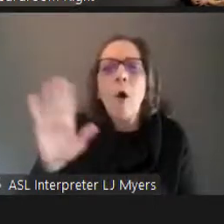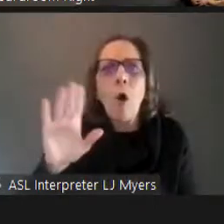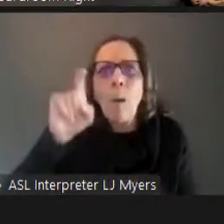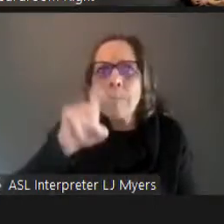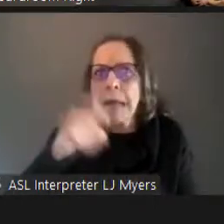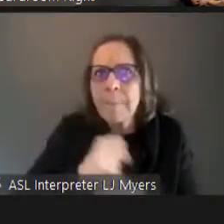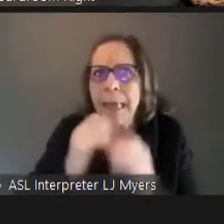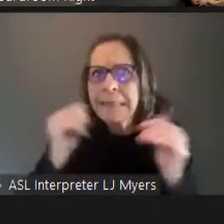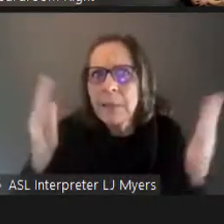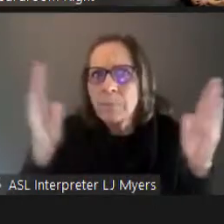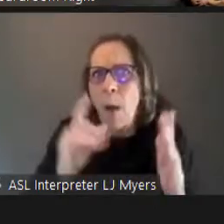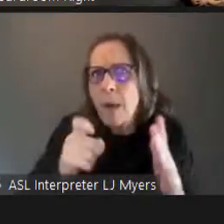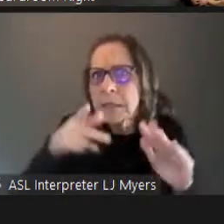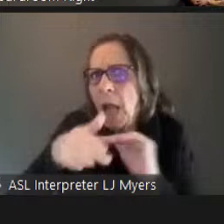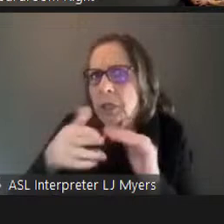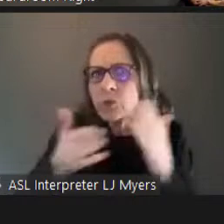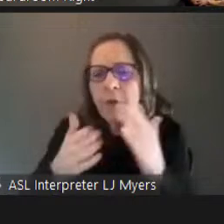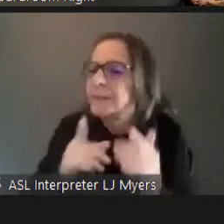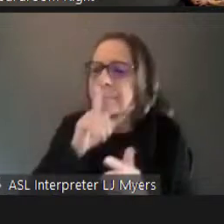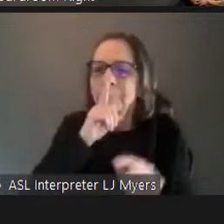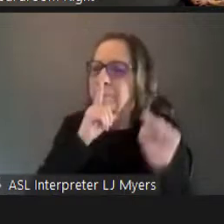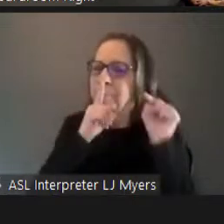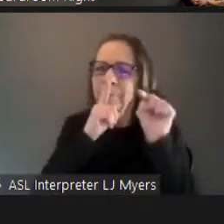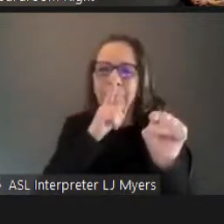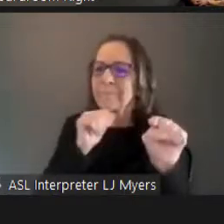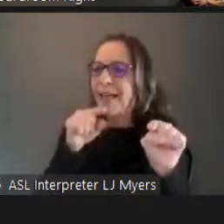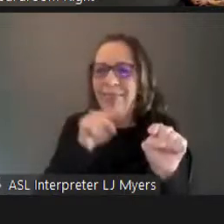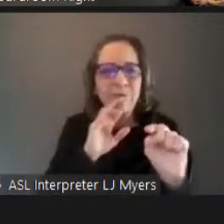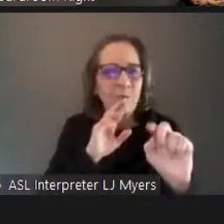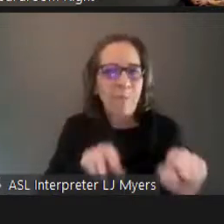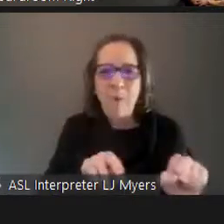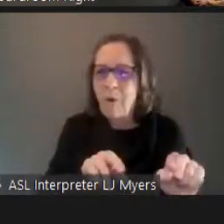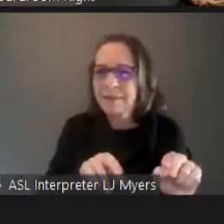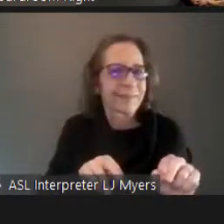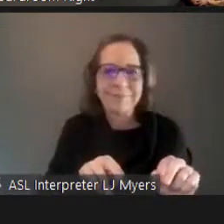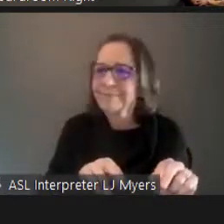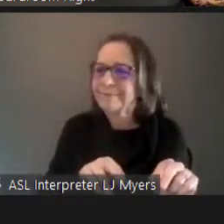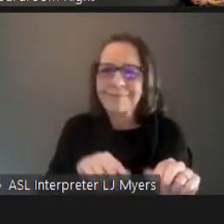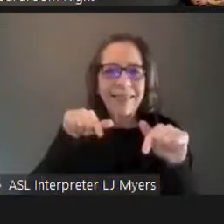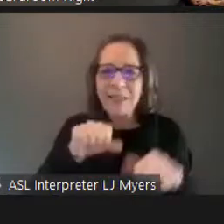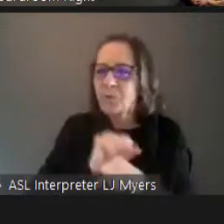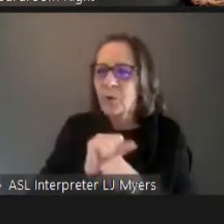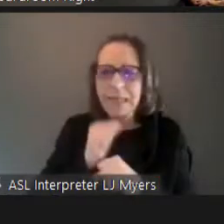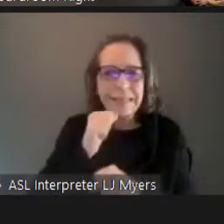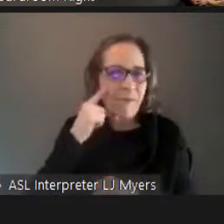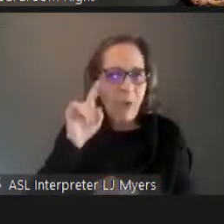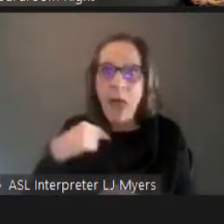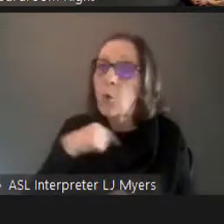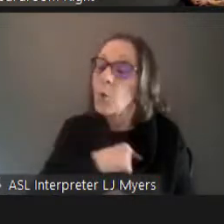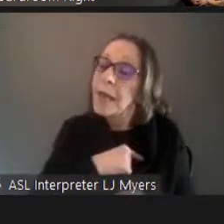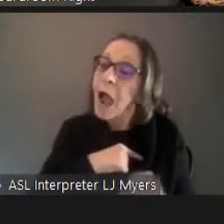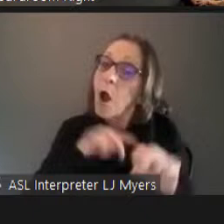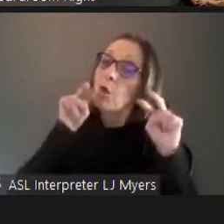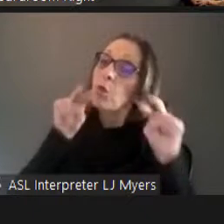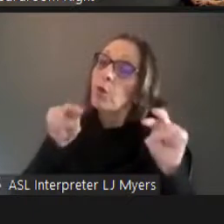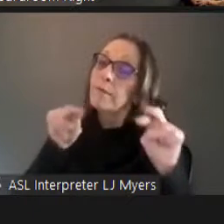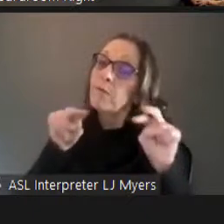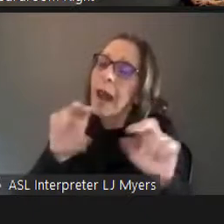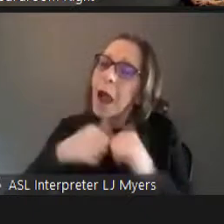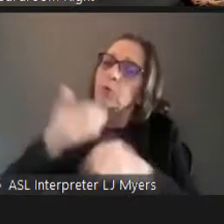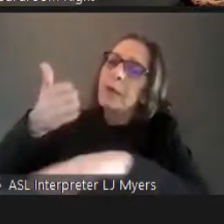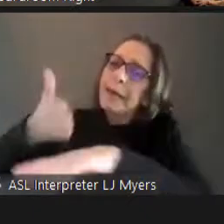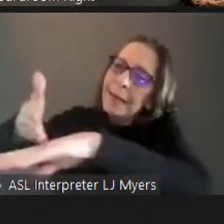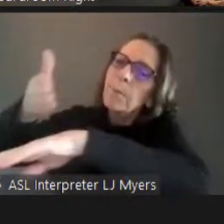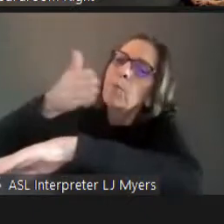smaller? How do we cut service? That's not what this report is about. That's not what this effort is about. We're looking at how do we improve the